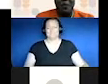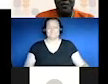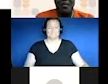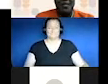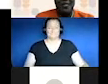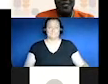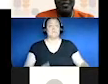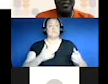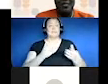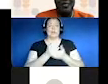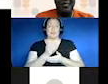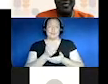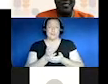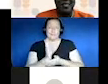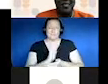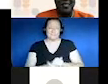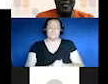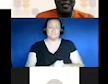All right.